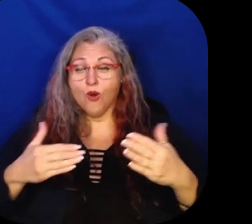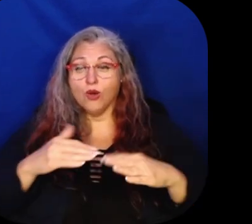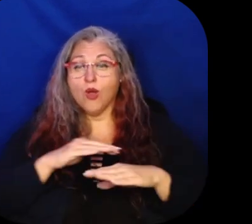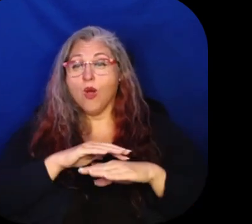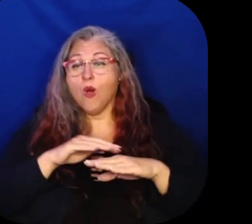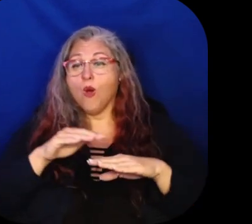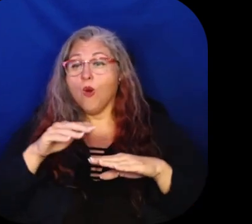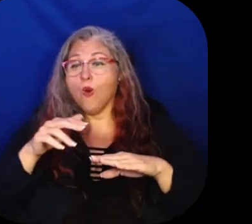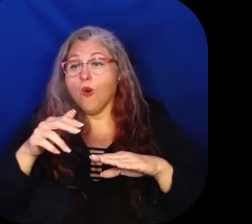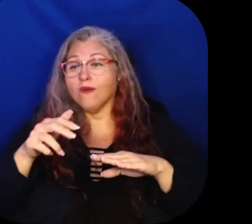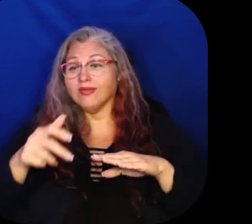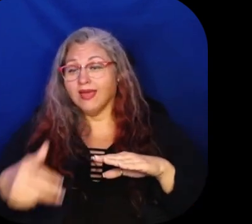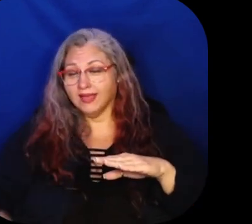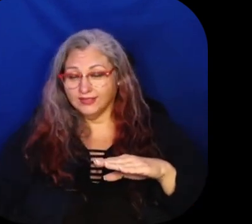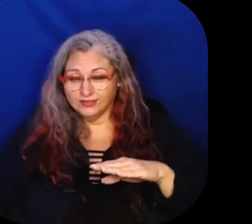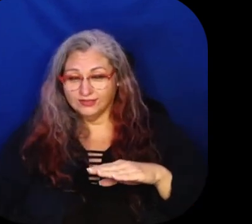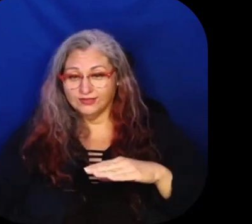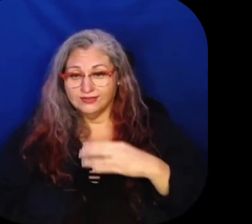edge,